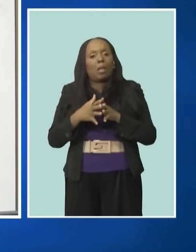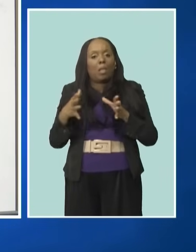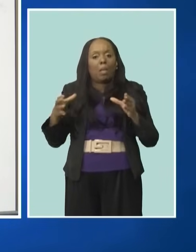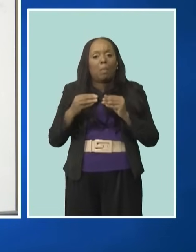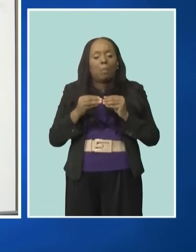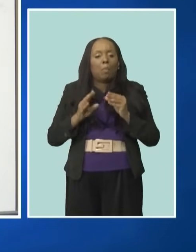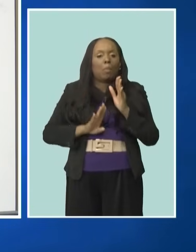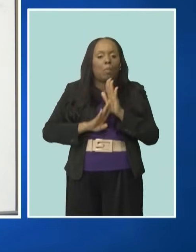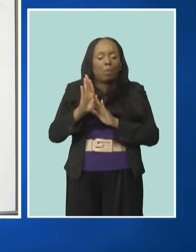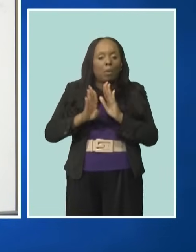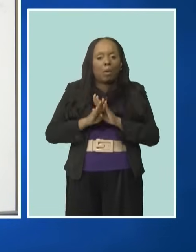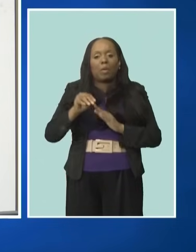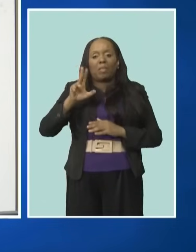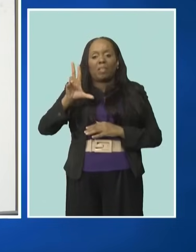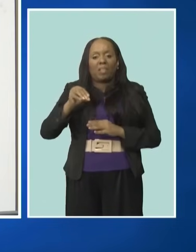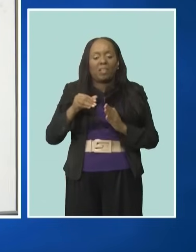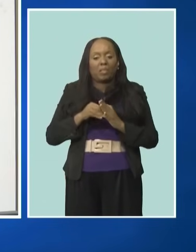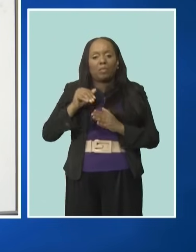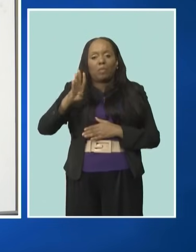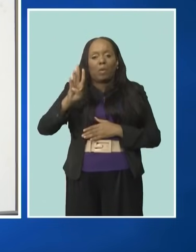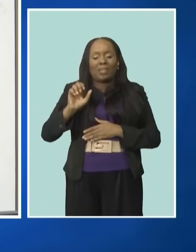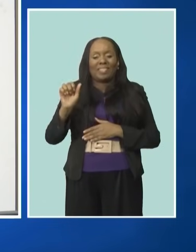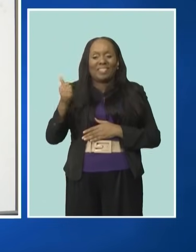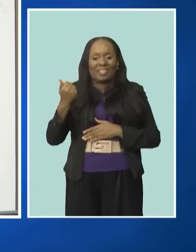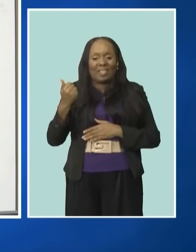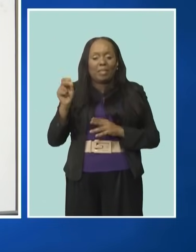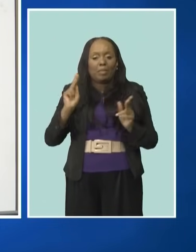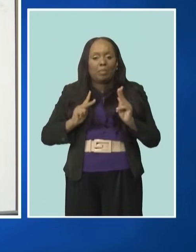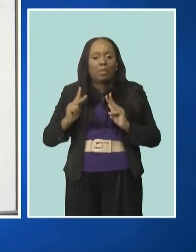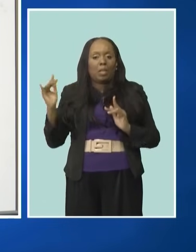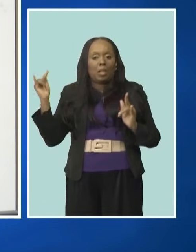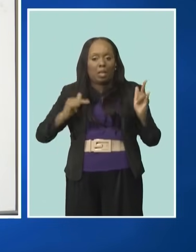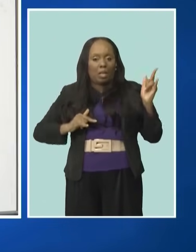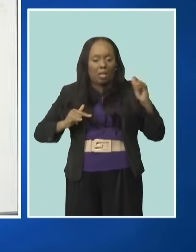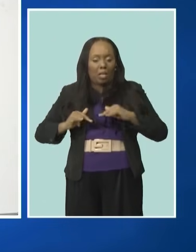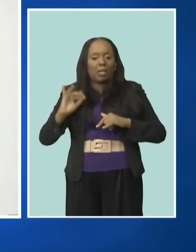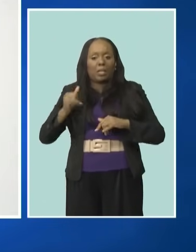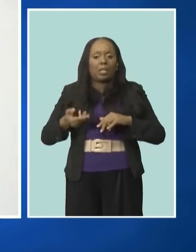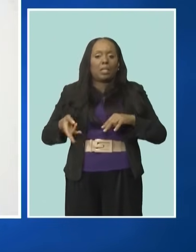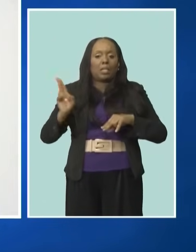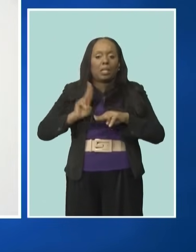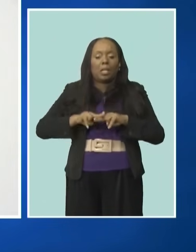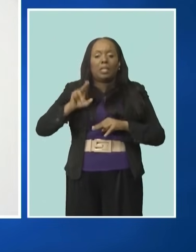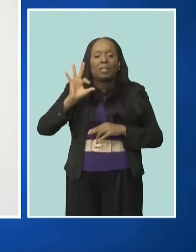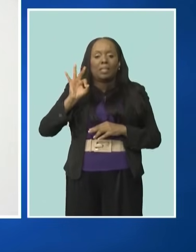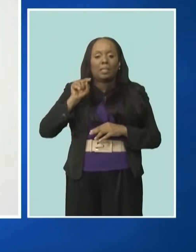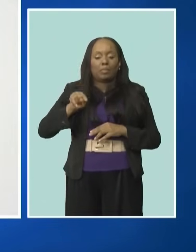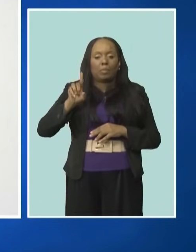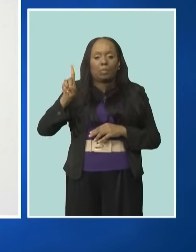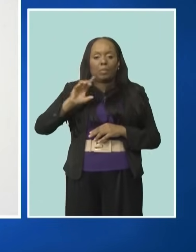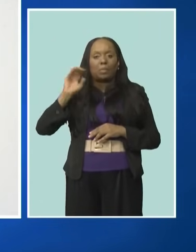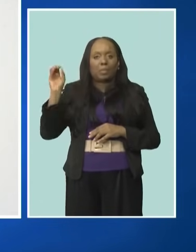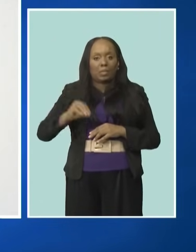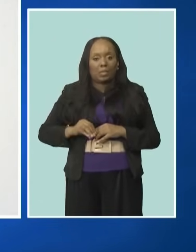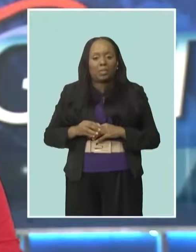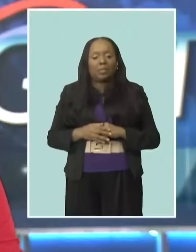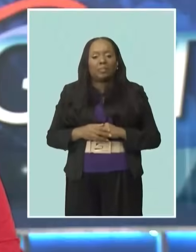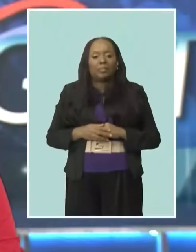with 30,410 regional arrivals, up 9.1% year-on-year.